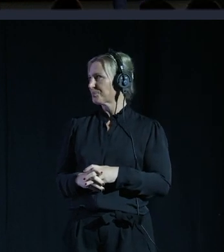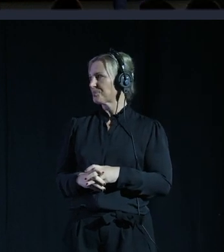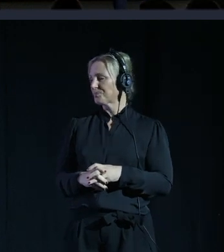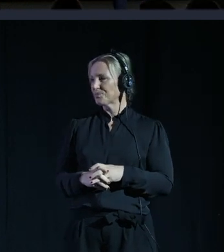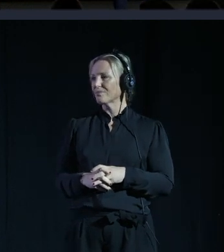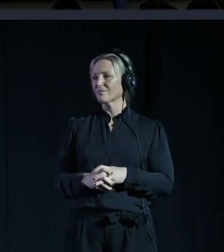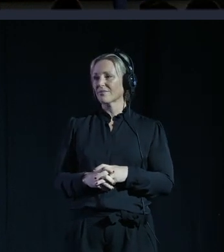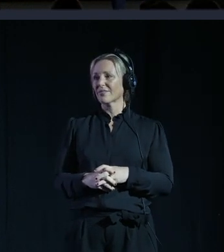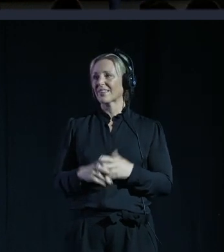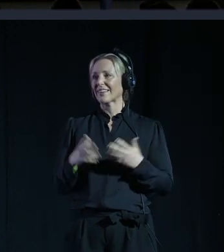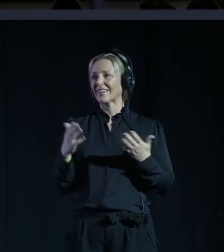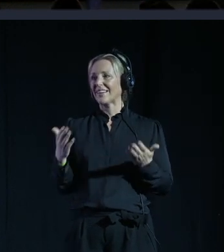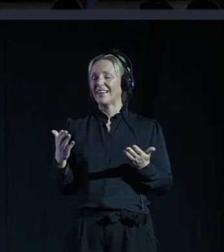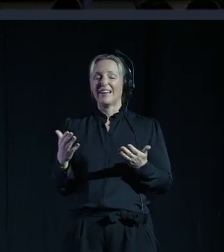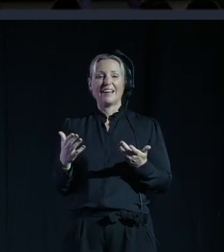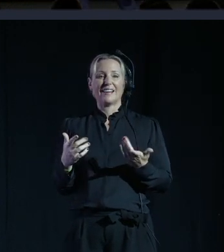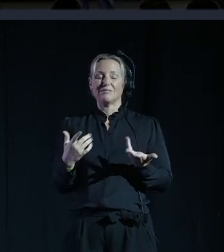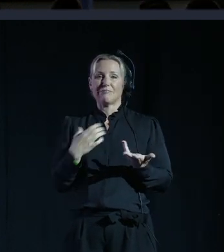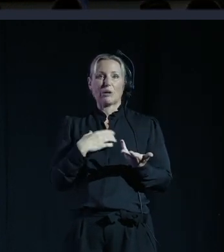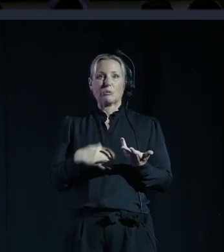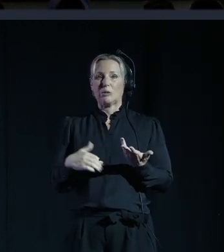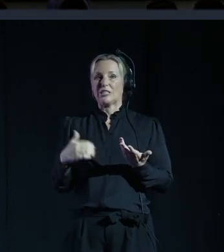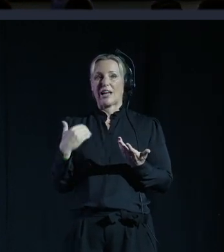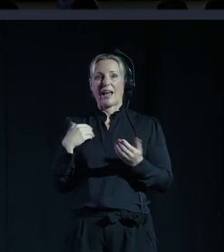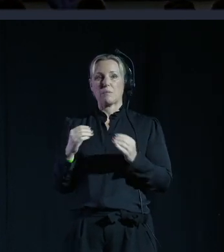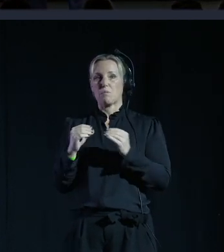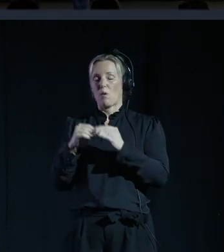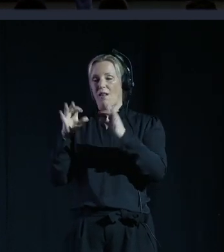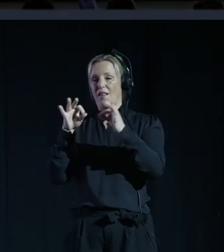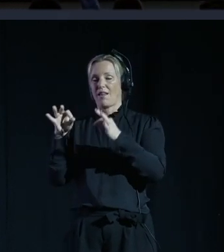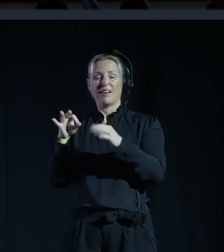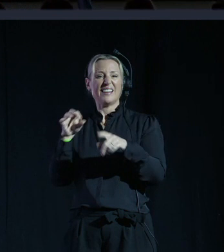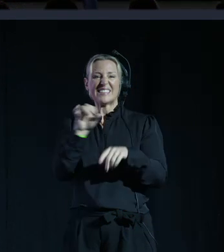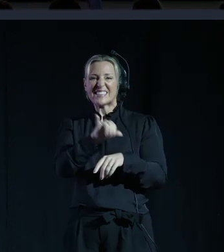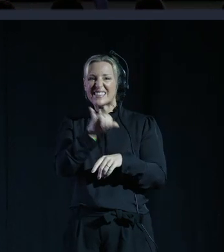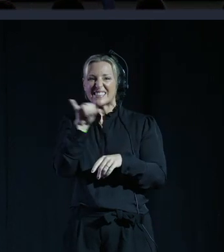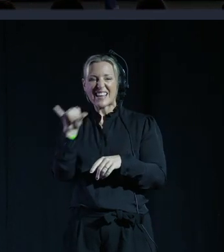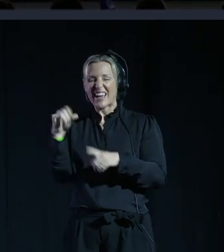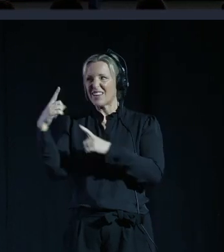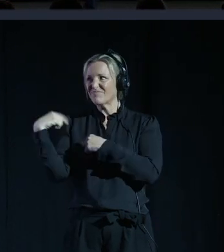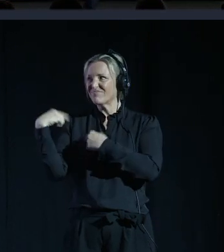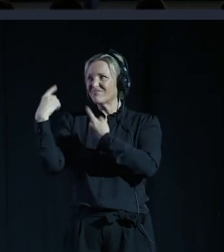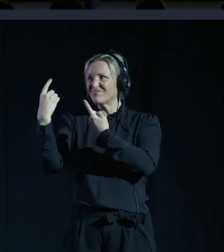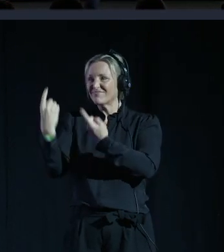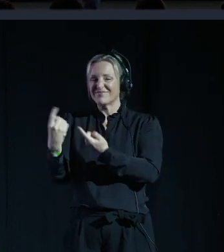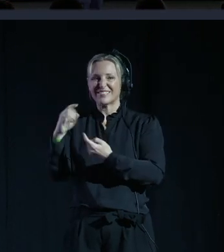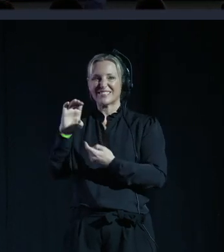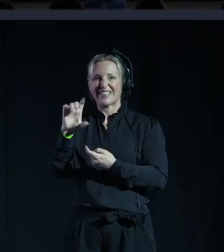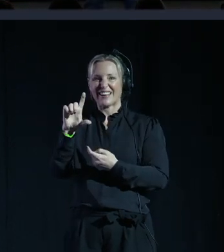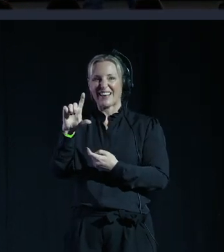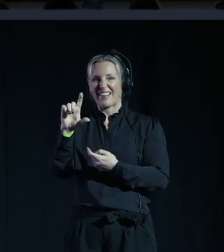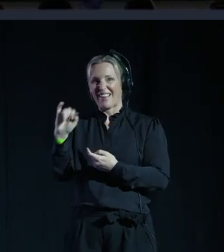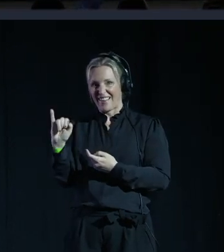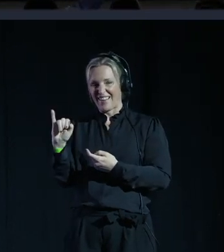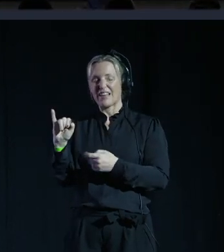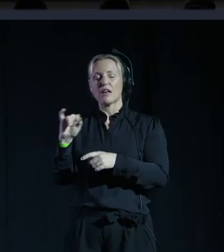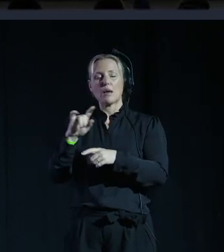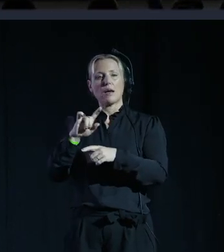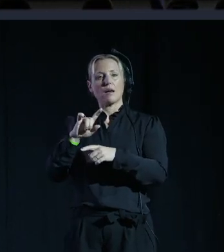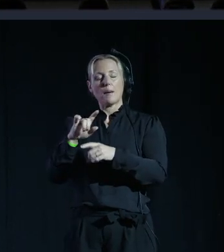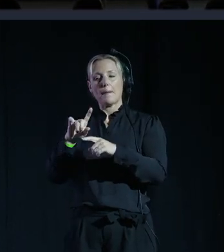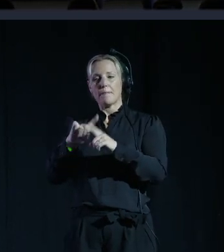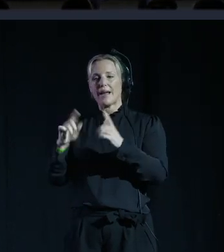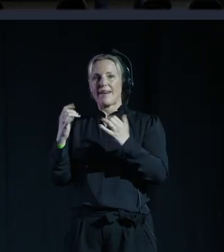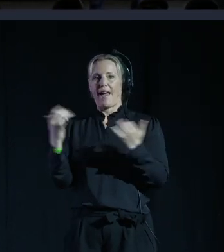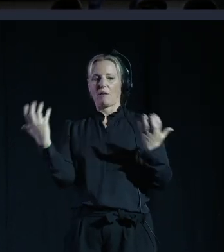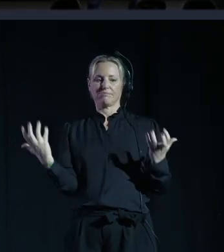I wish there was a ton to say about it, because basically this is the same CLI that you know and love. It's the same familiar interface, but it provides the flexibility of